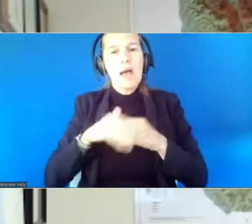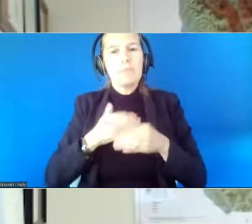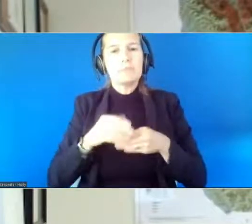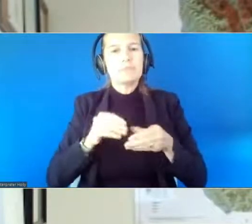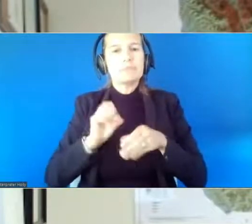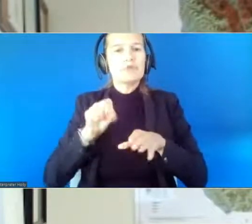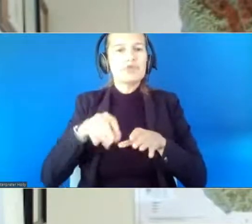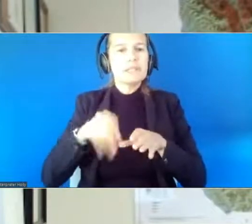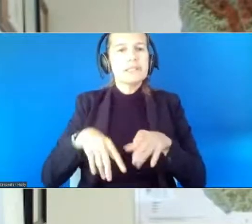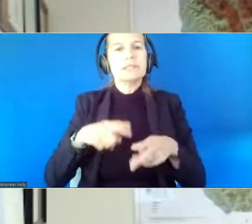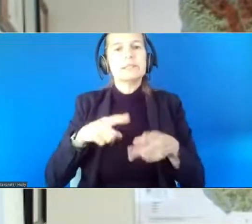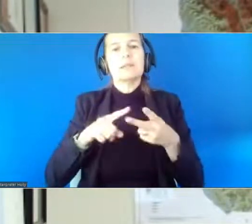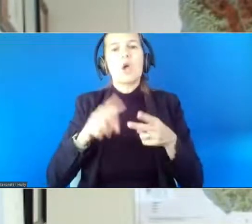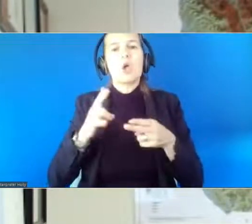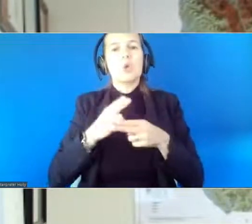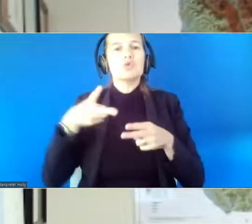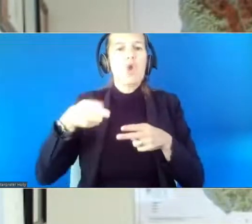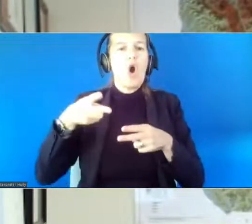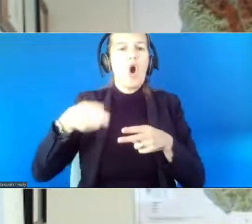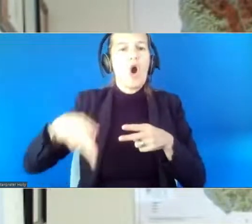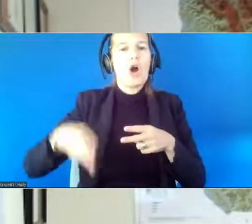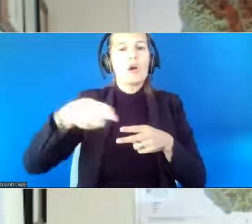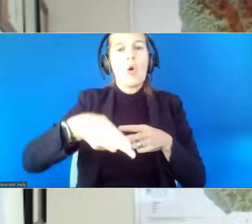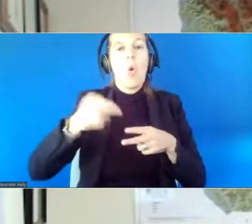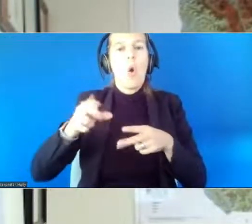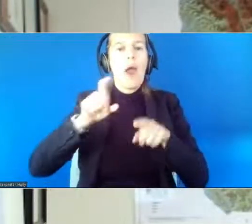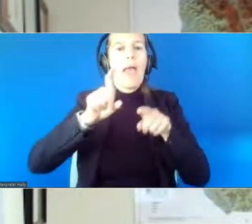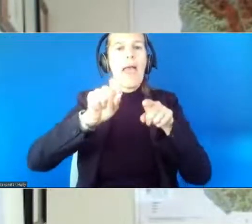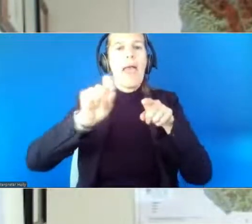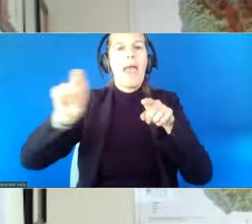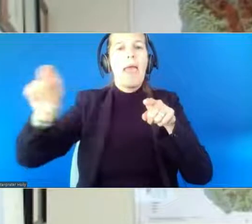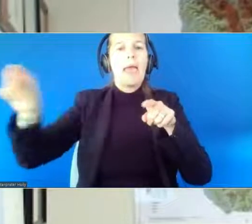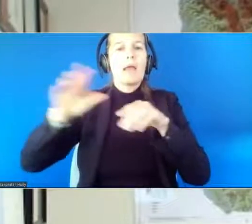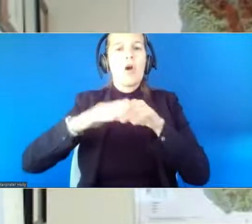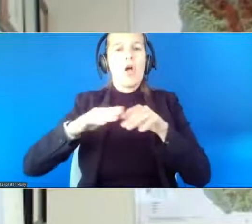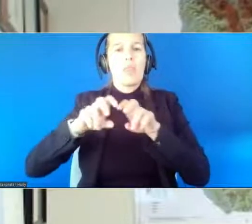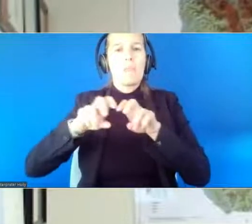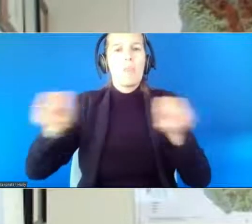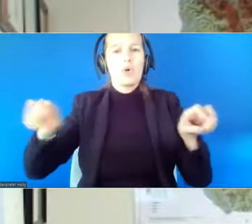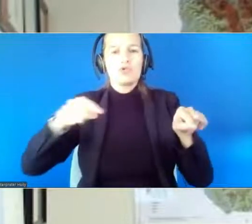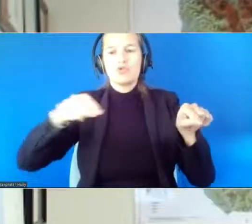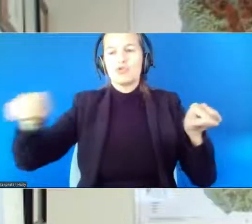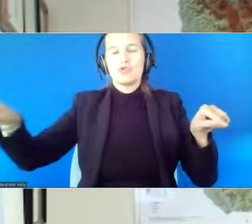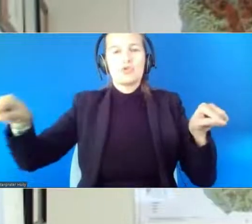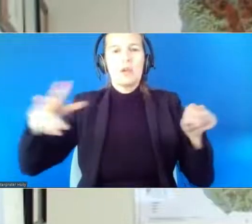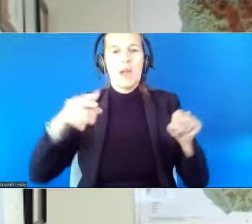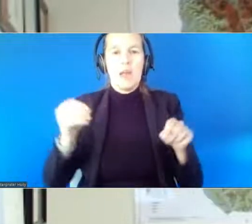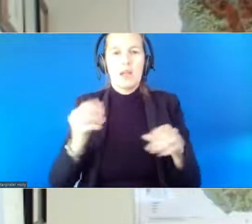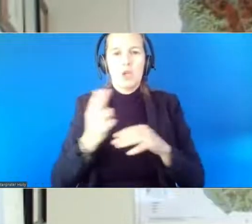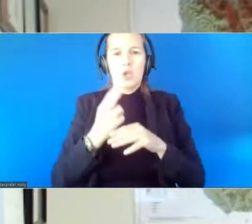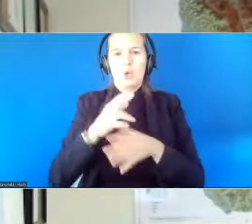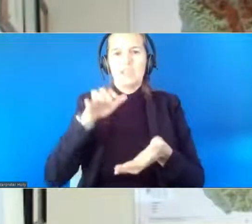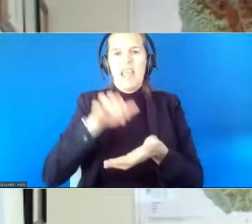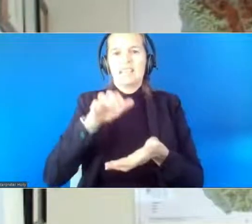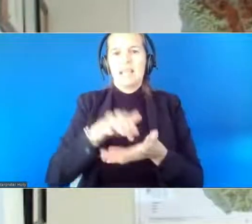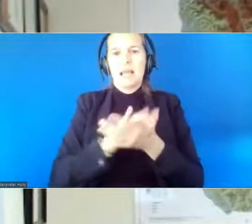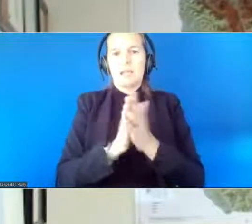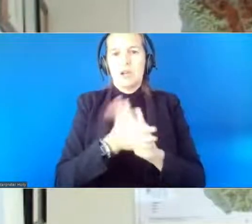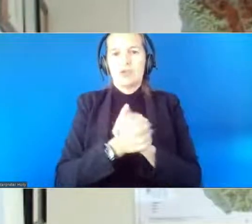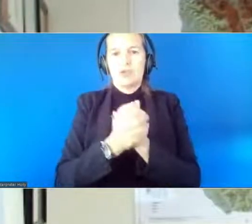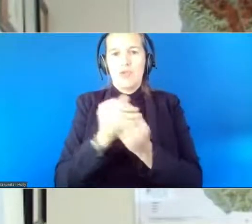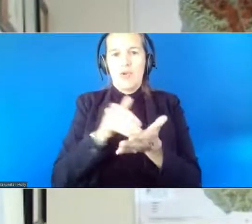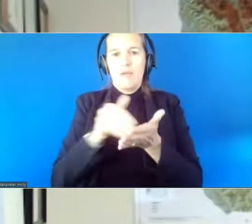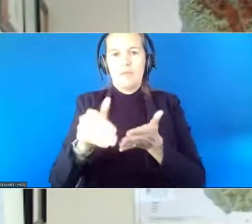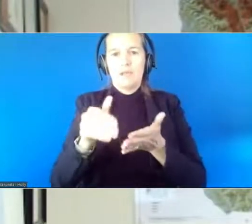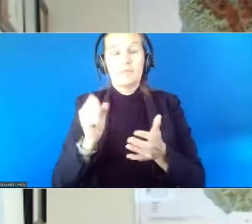or there's been ideas of hanging them up on the porch, and make hand sanitizer available often. So everyone